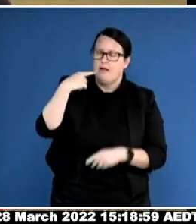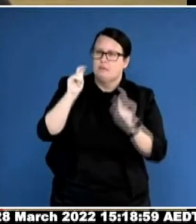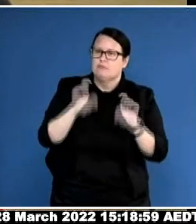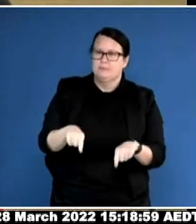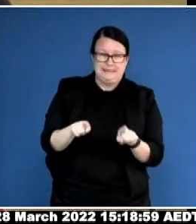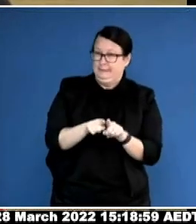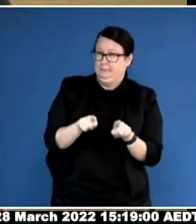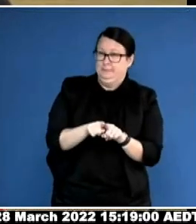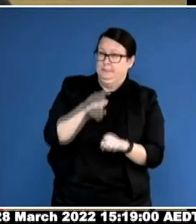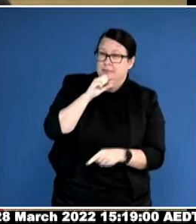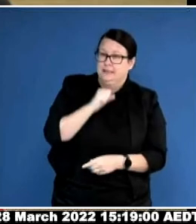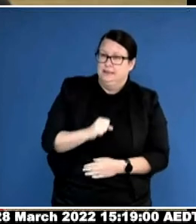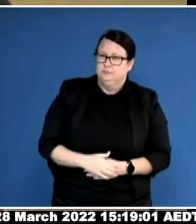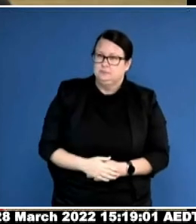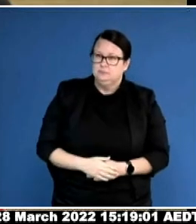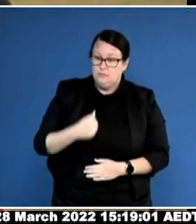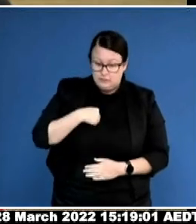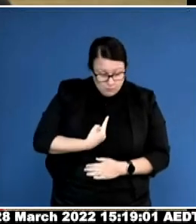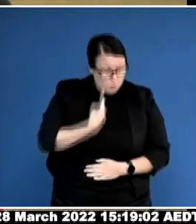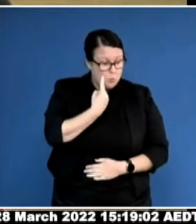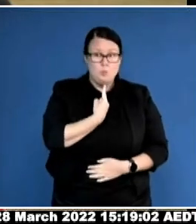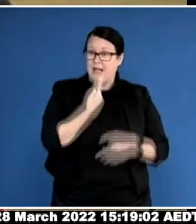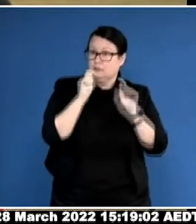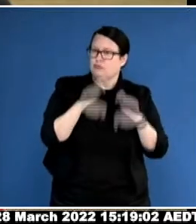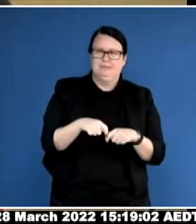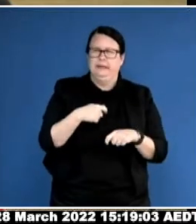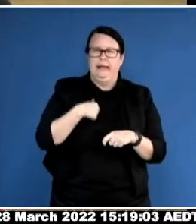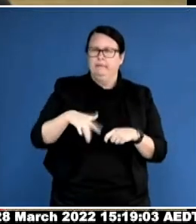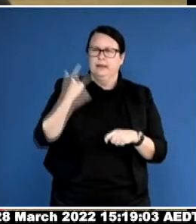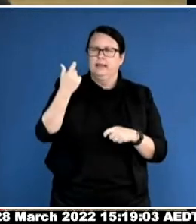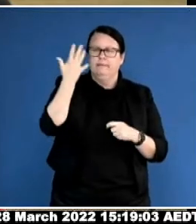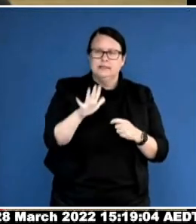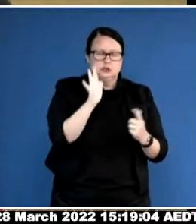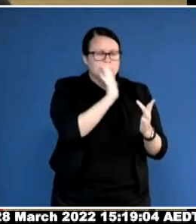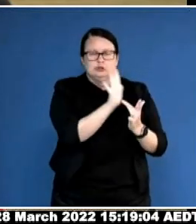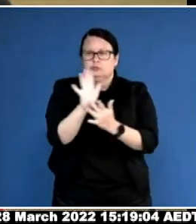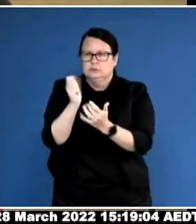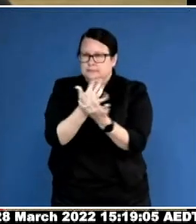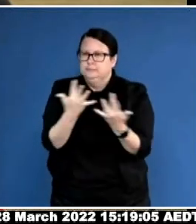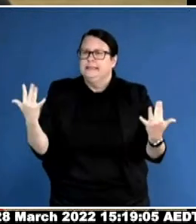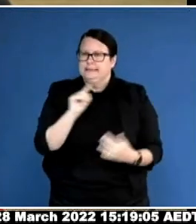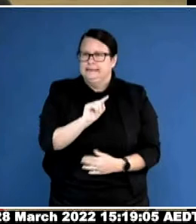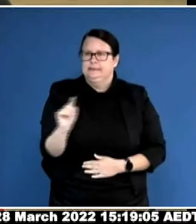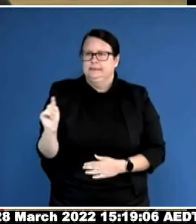me. I don't think I would have been the only person who he has done this to.